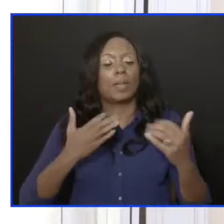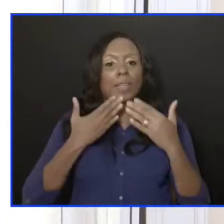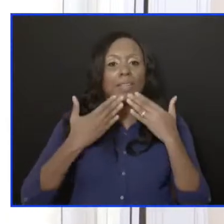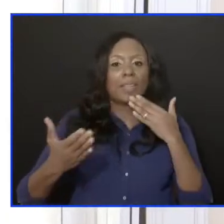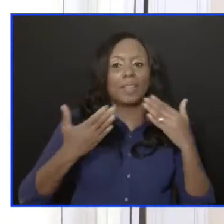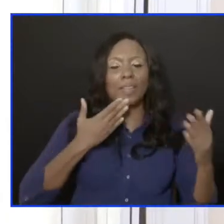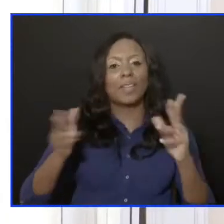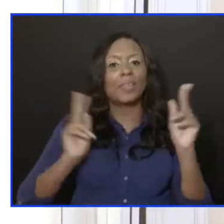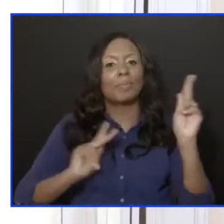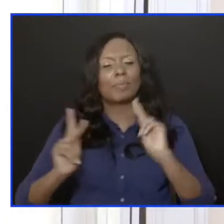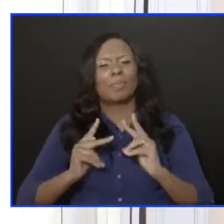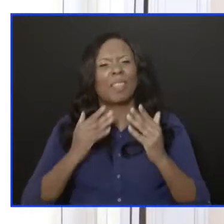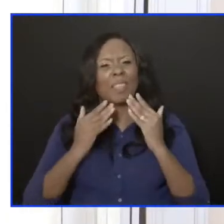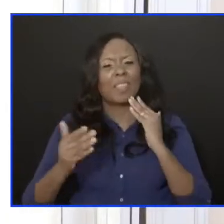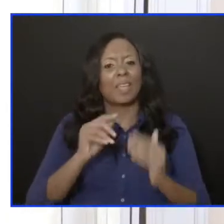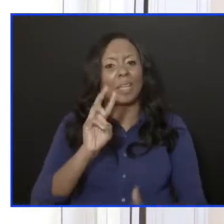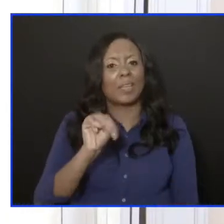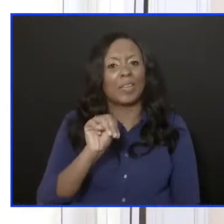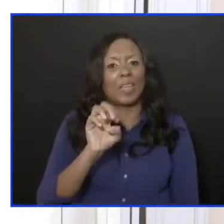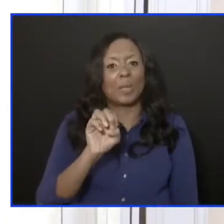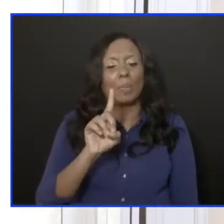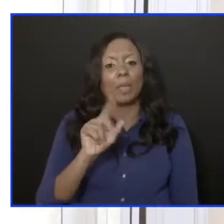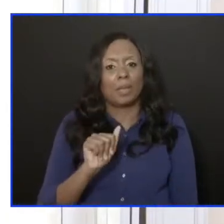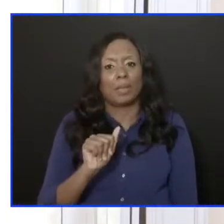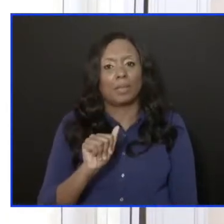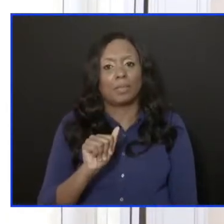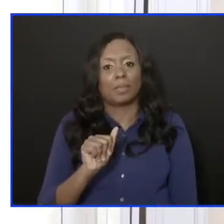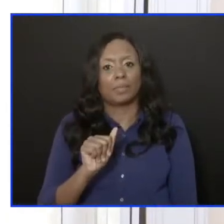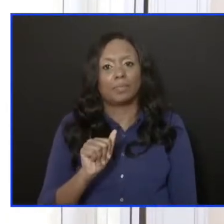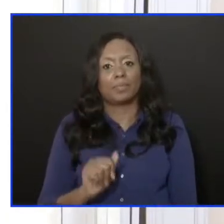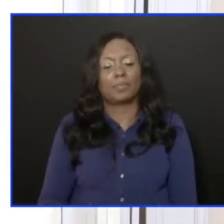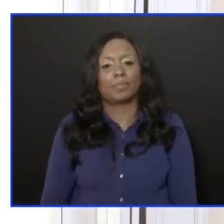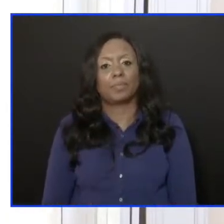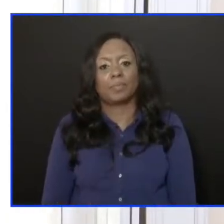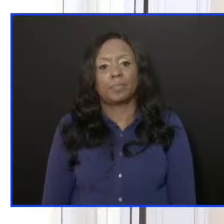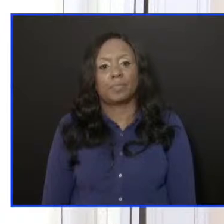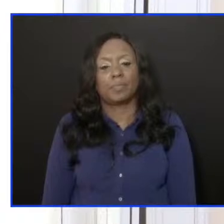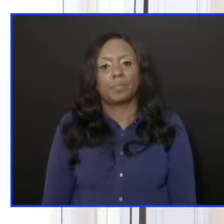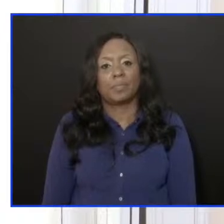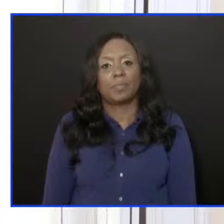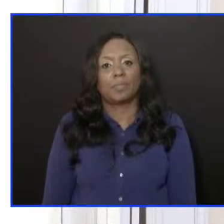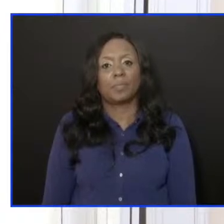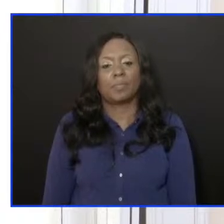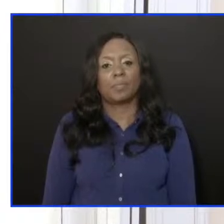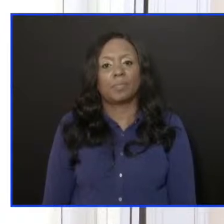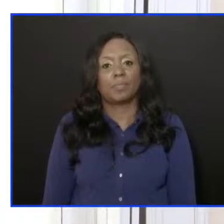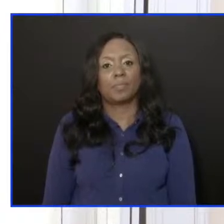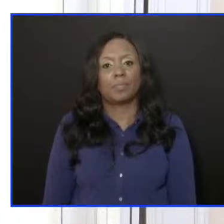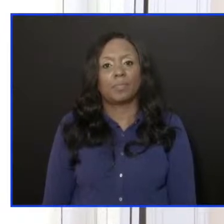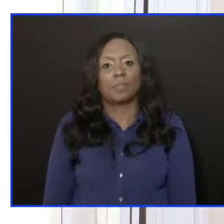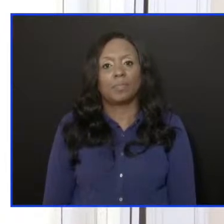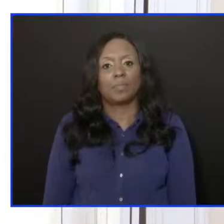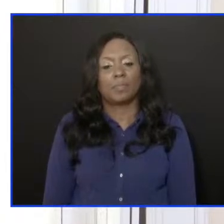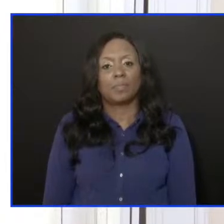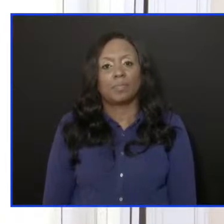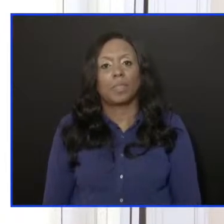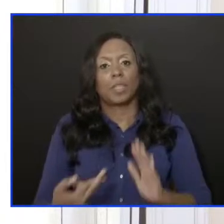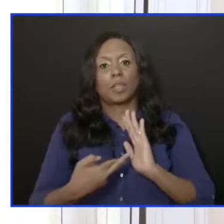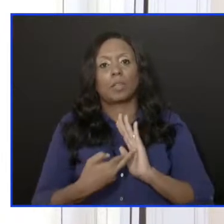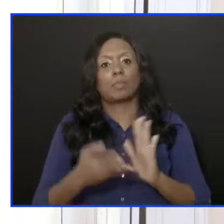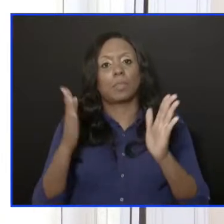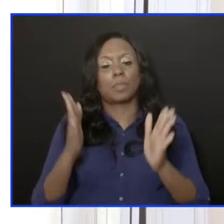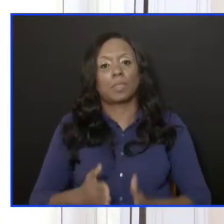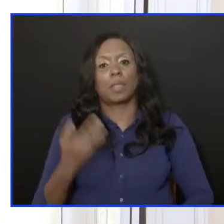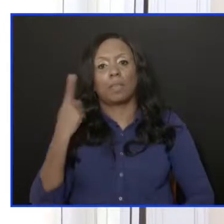media again. But I'd also like to say, and I should have said it before, that the representative of the Barbados